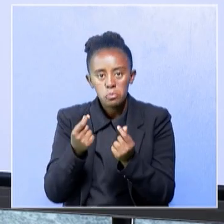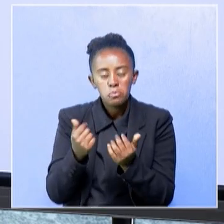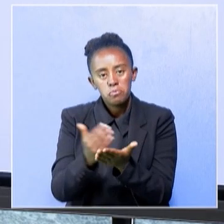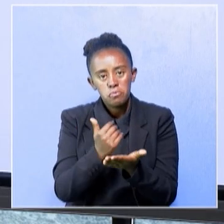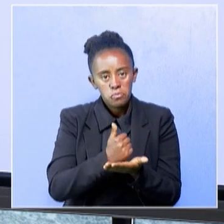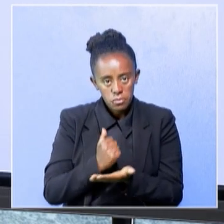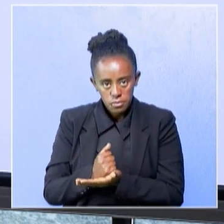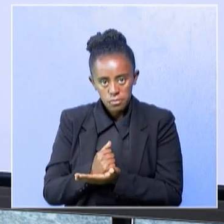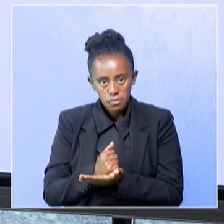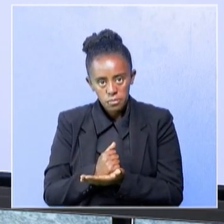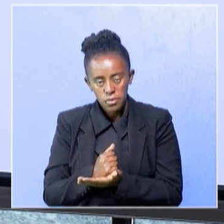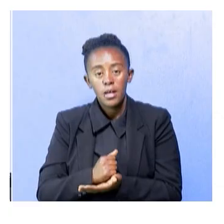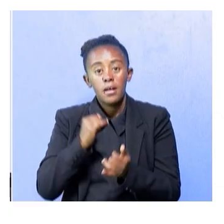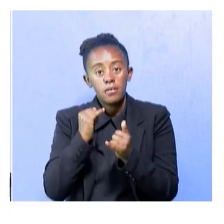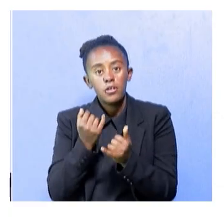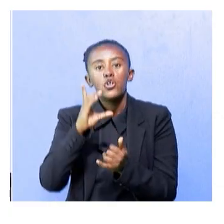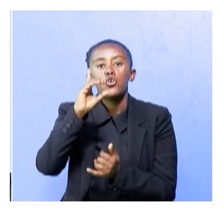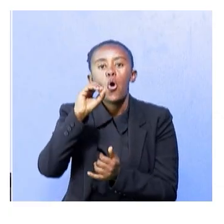and then donating.